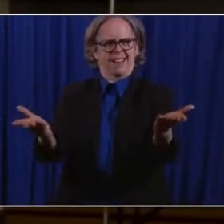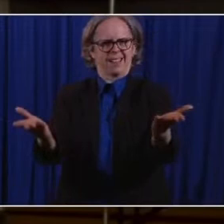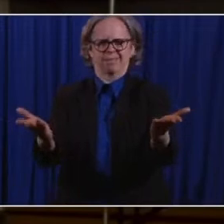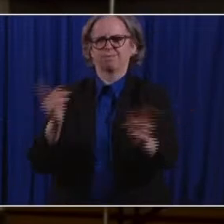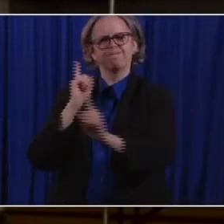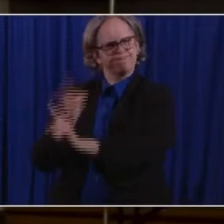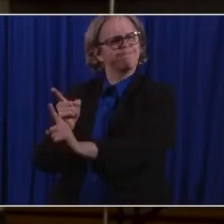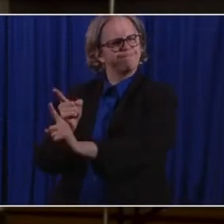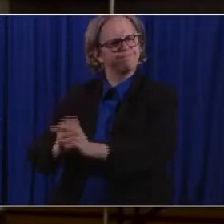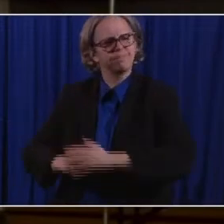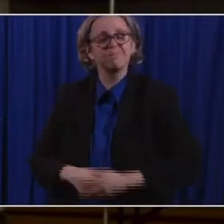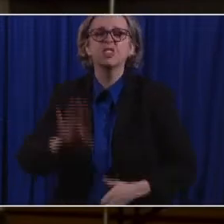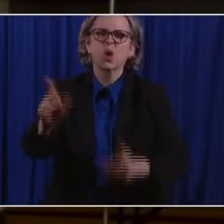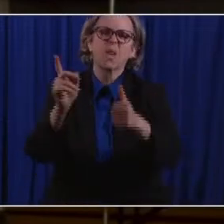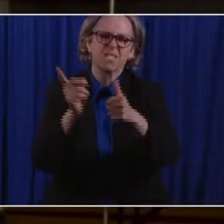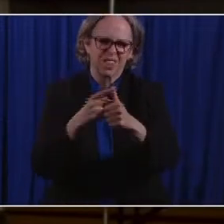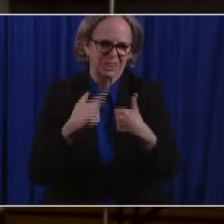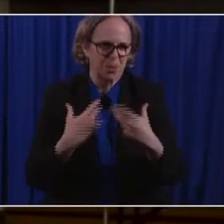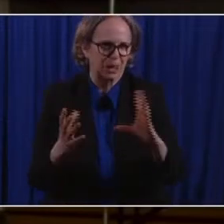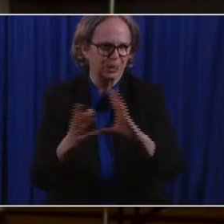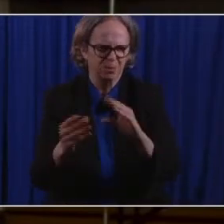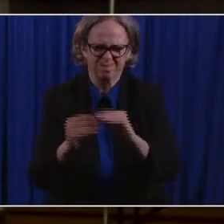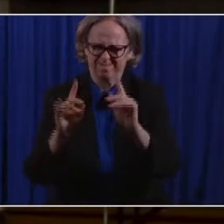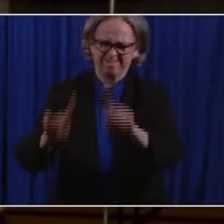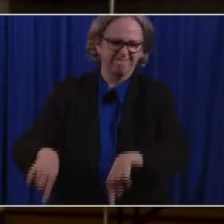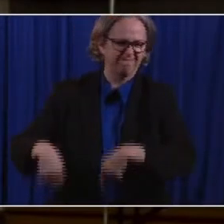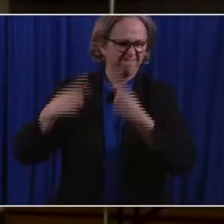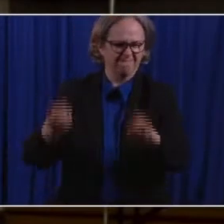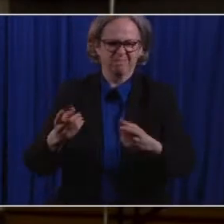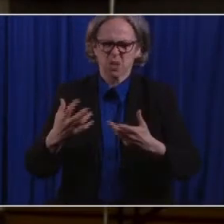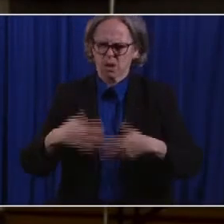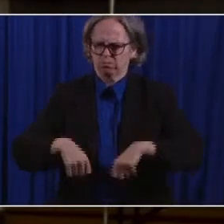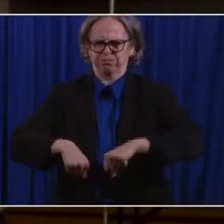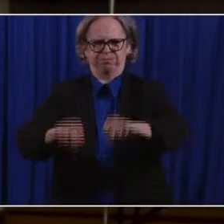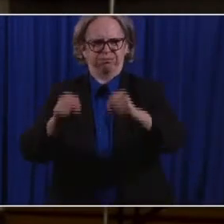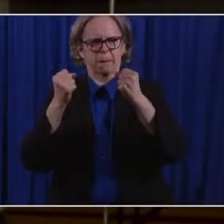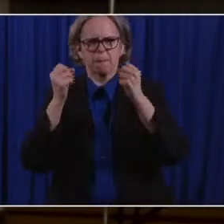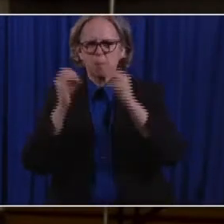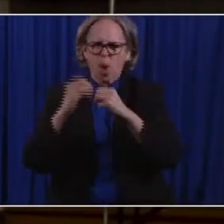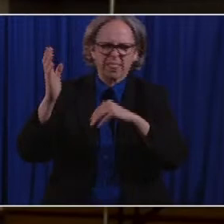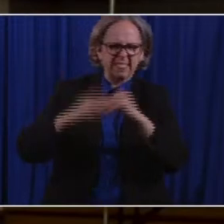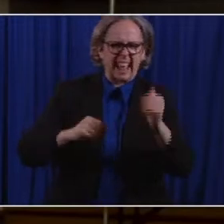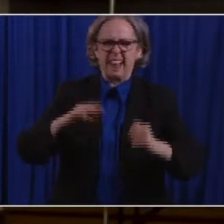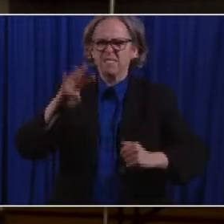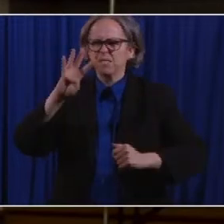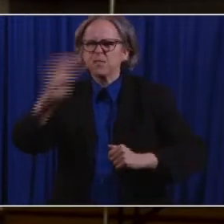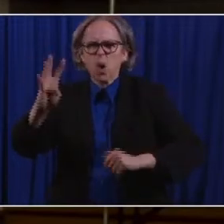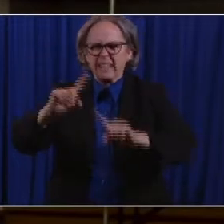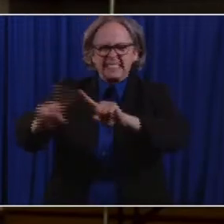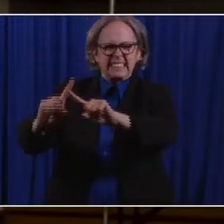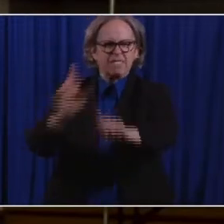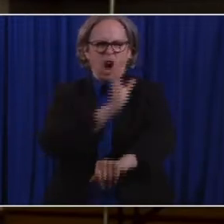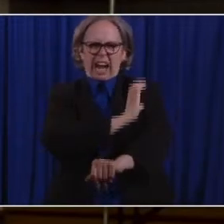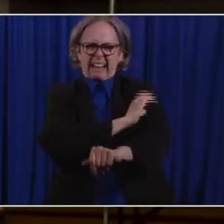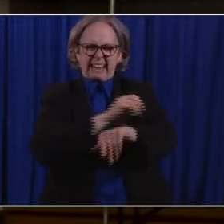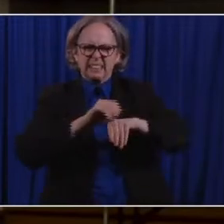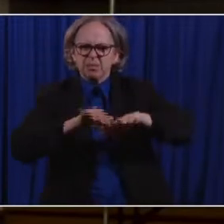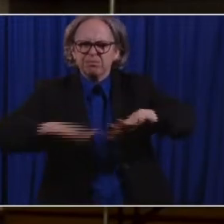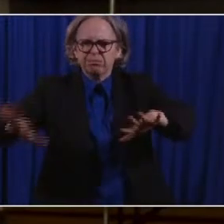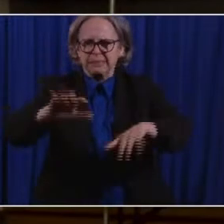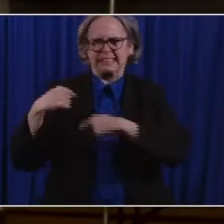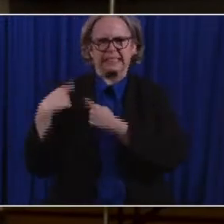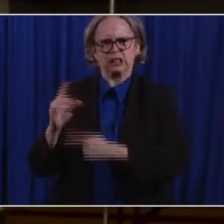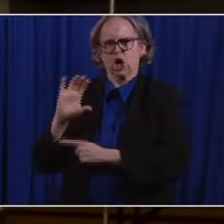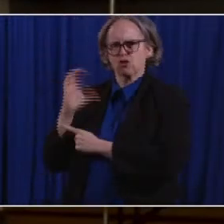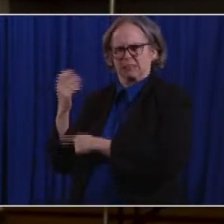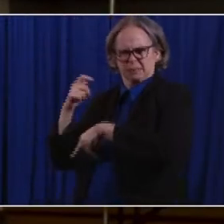yes, we've held over 40 clinics at this convention center since December 24th. And as you indicated,